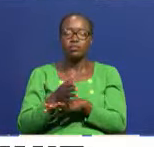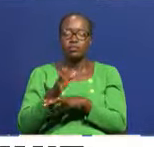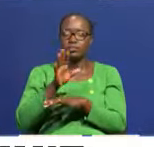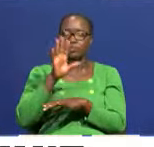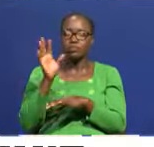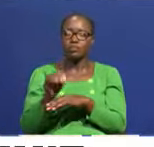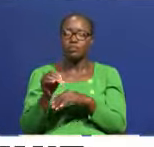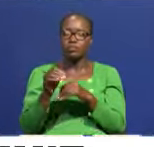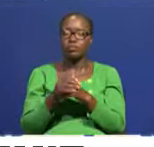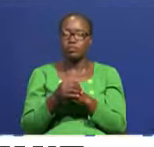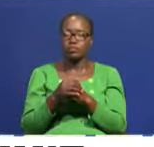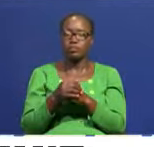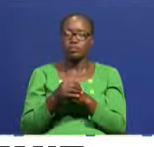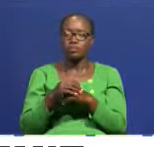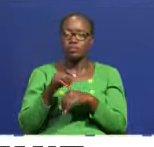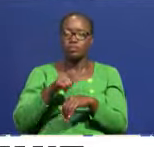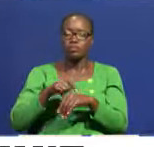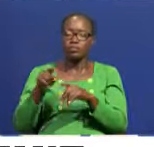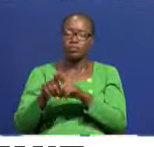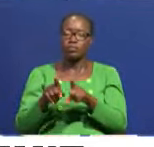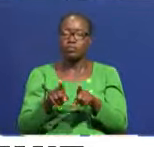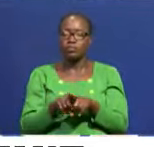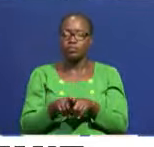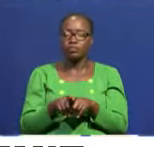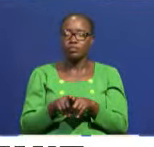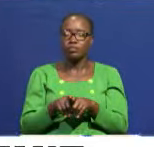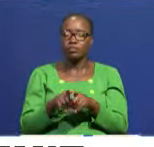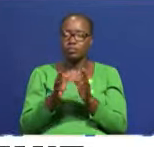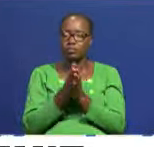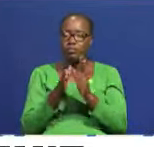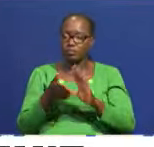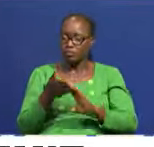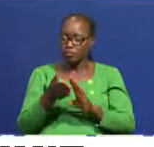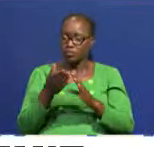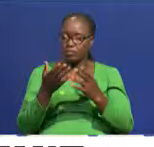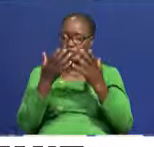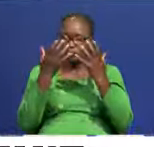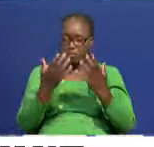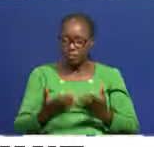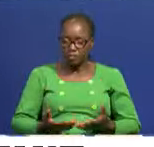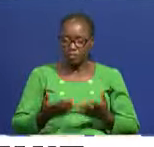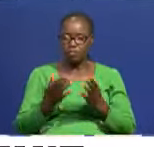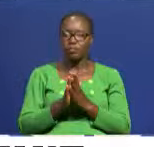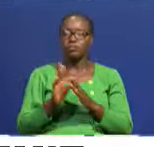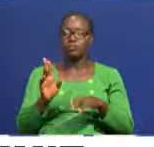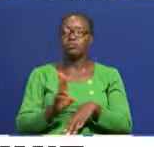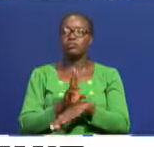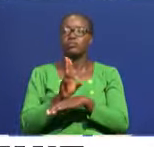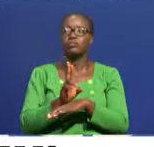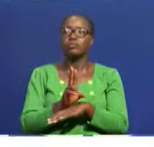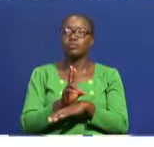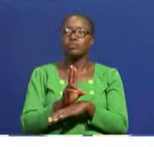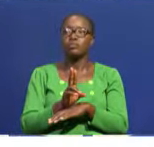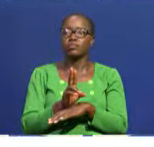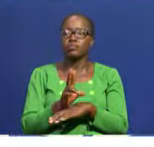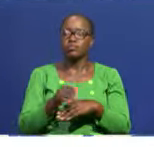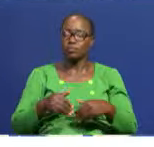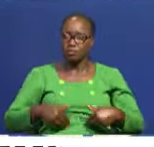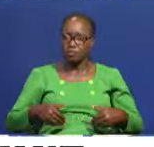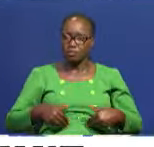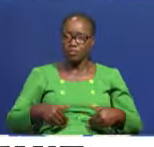continent, while also harnessing the immense potential of its youth population.